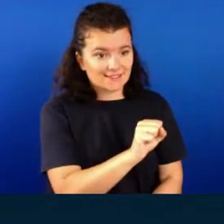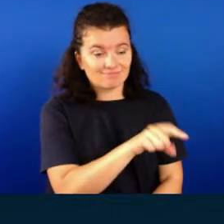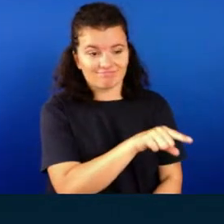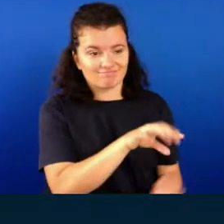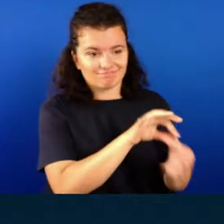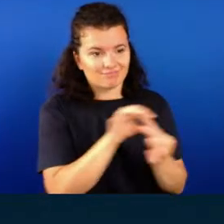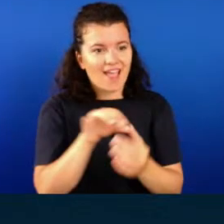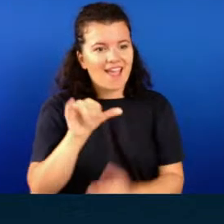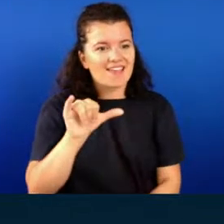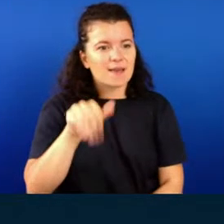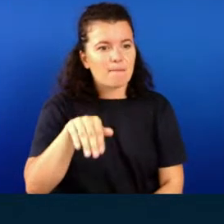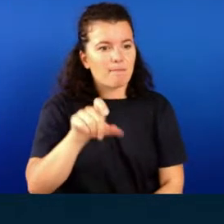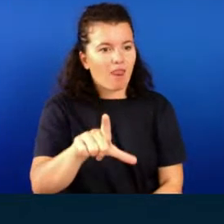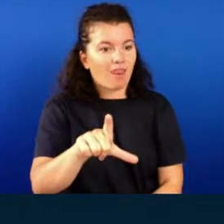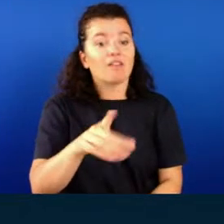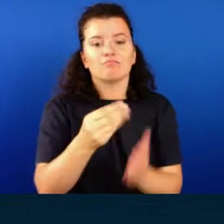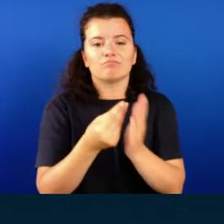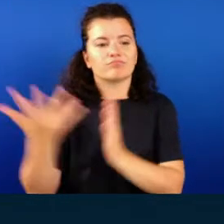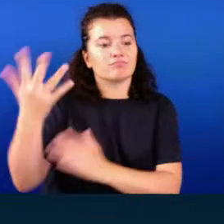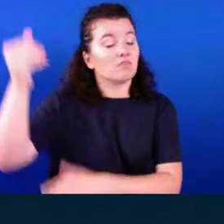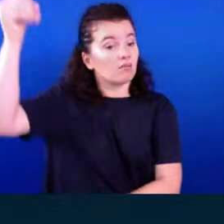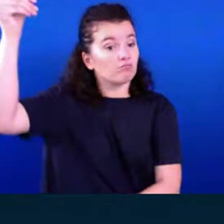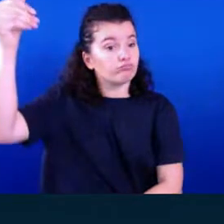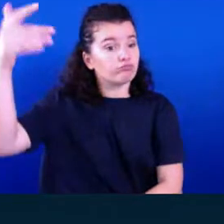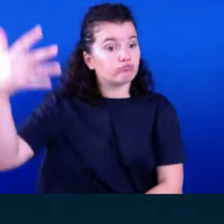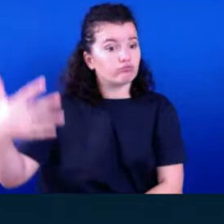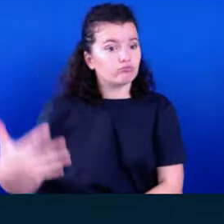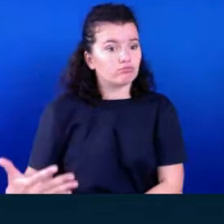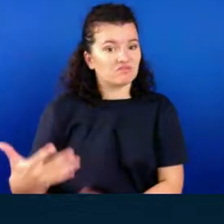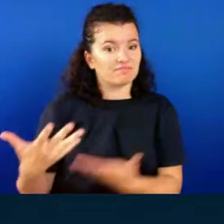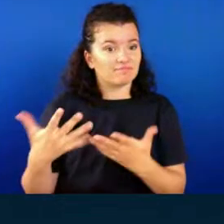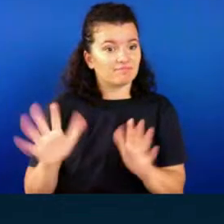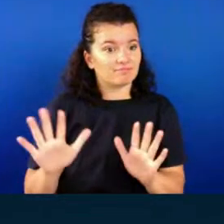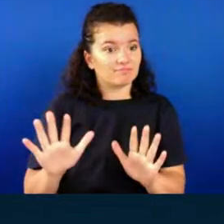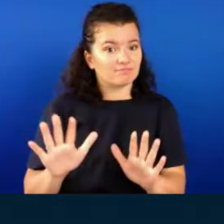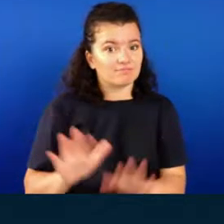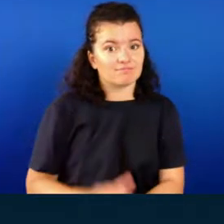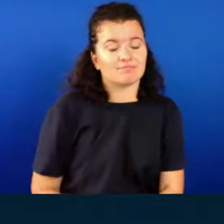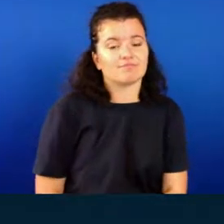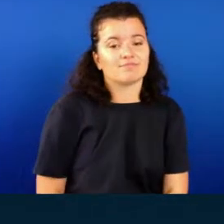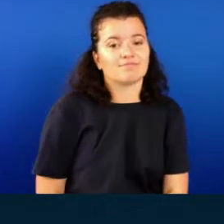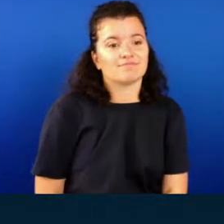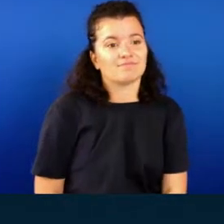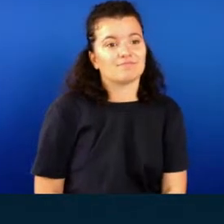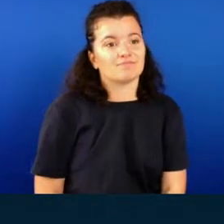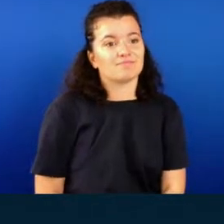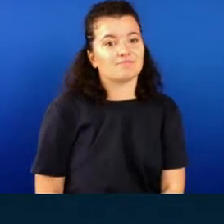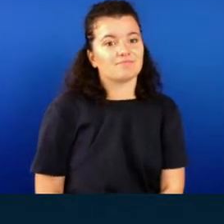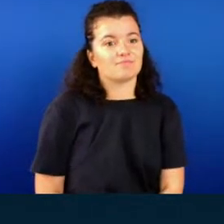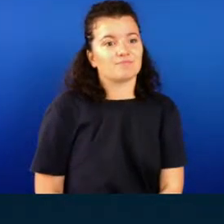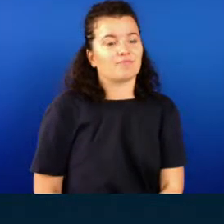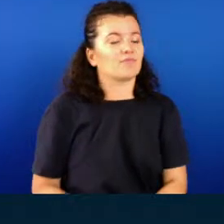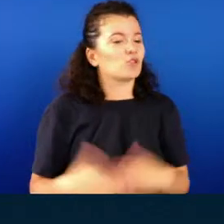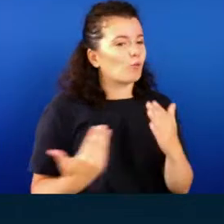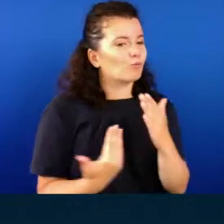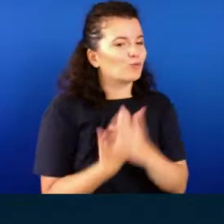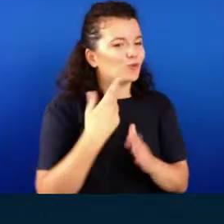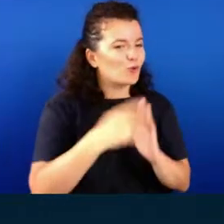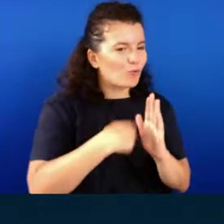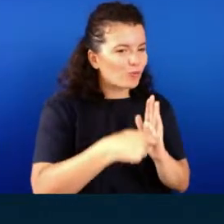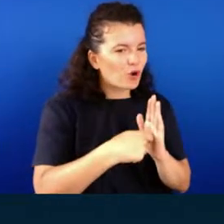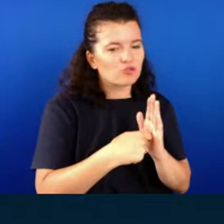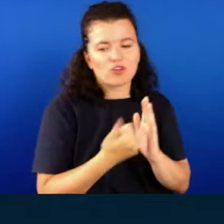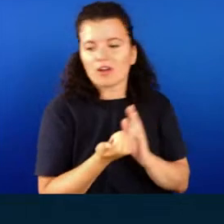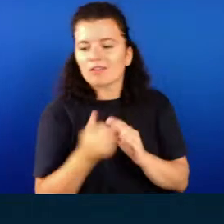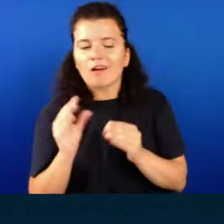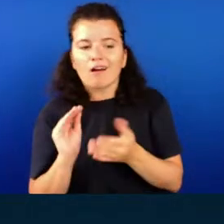Postgres. So that's kind of the going from, we did file new project, create a few little